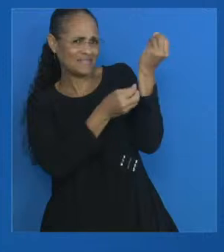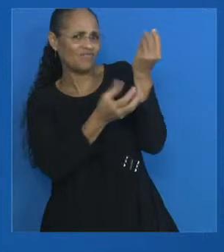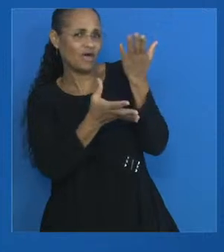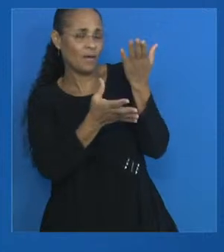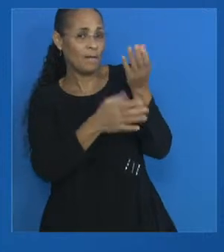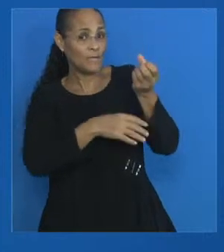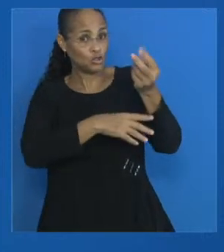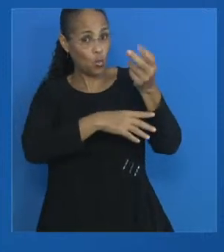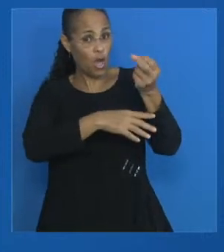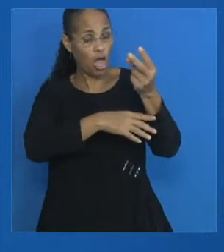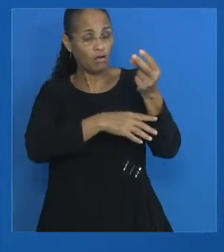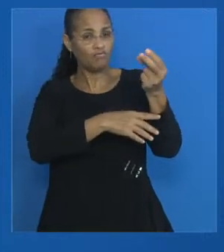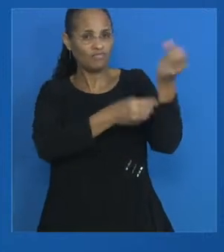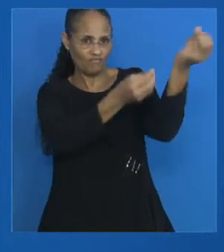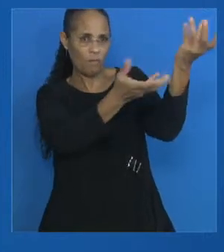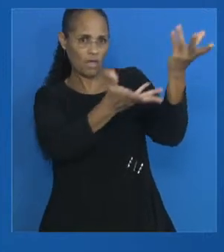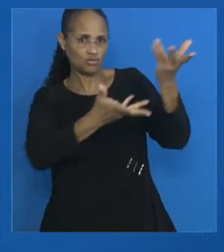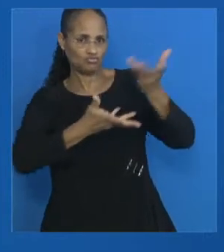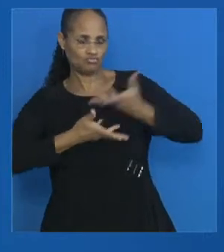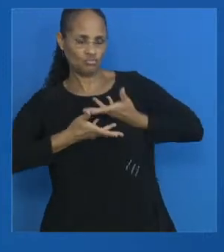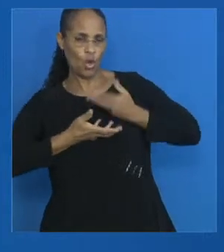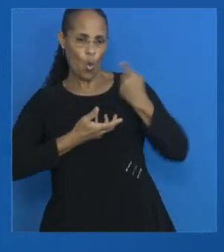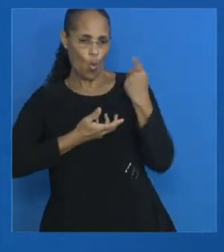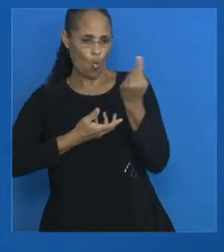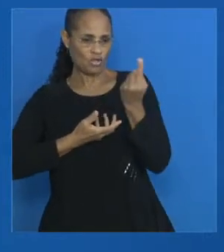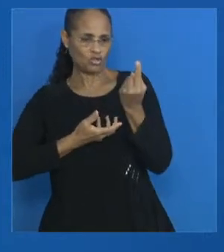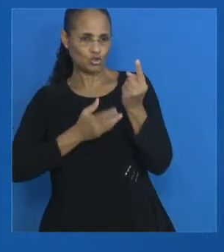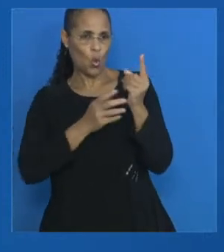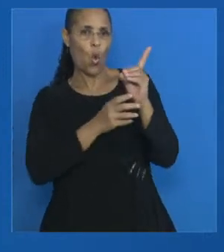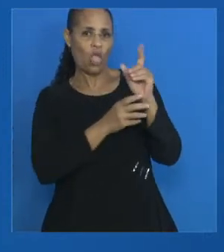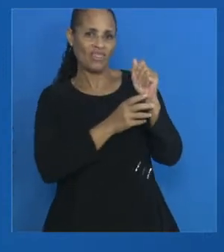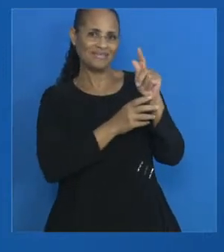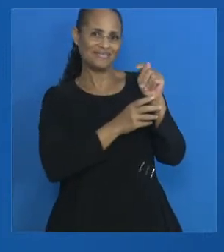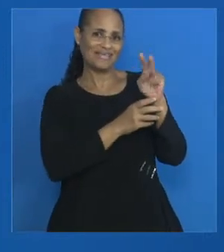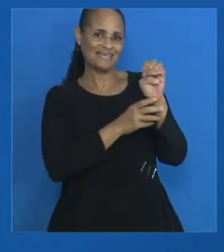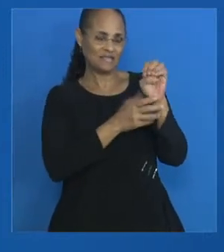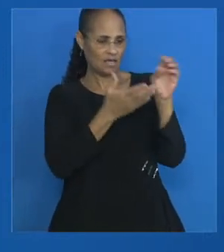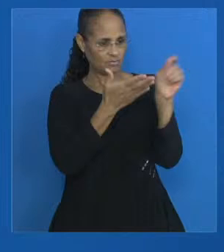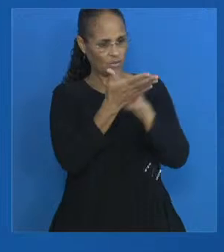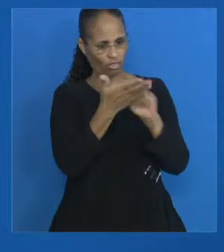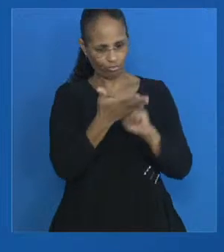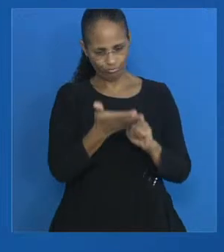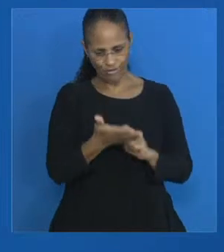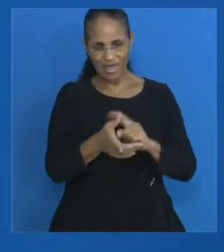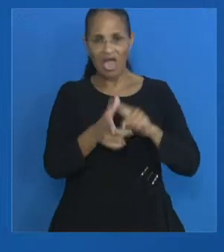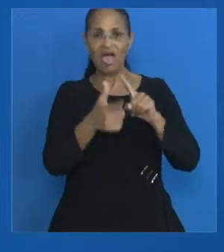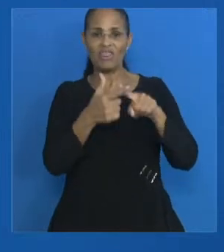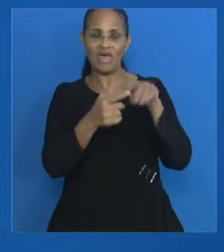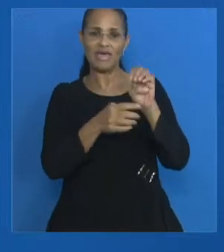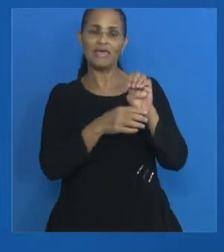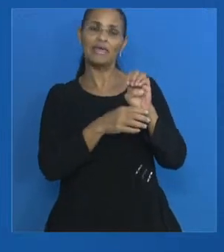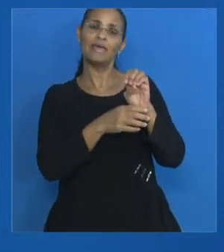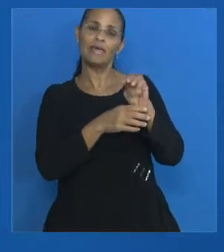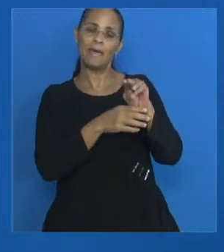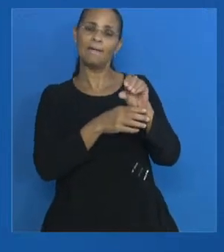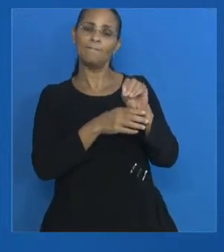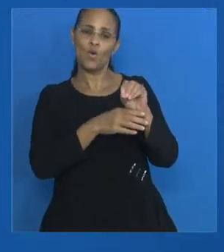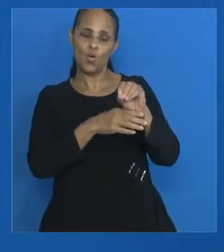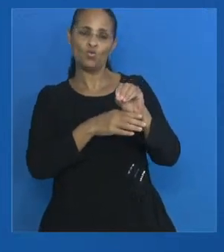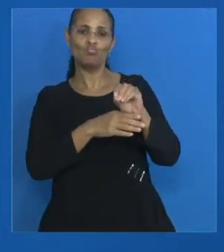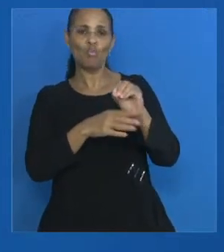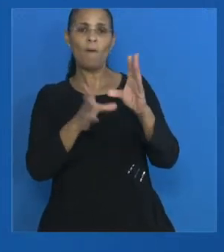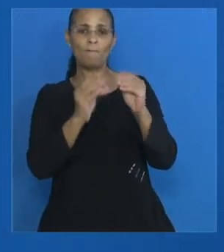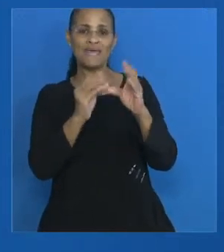o'clock information comes in. Once all the data has been tabulated, we're having an EMO meeting Saturday at 1